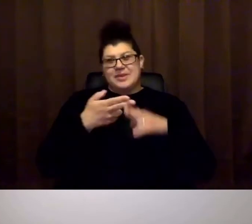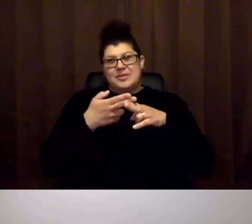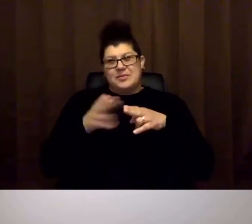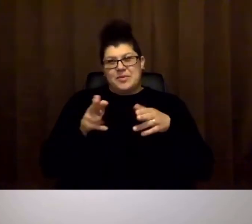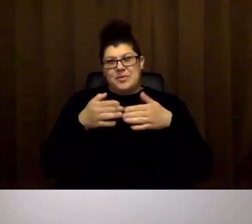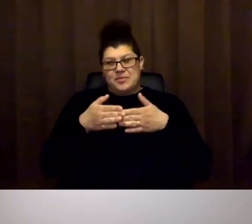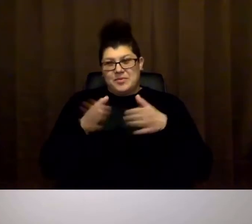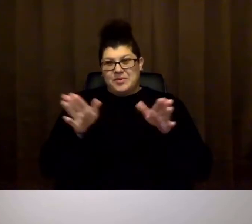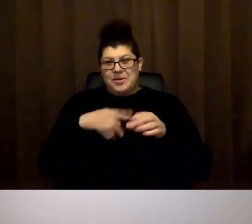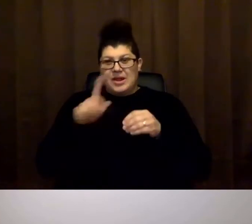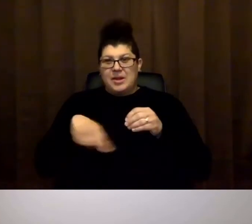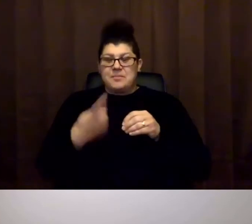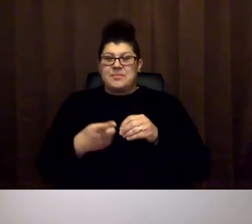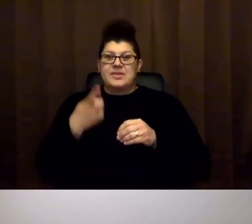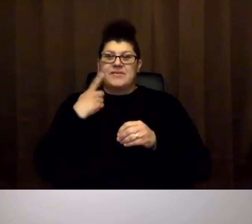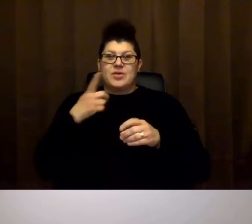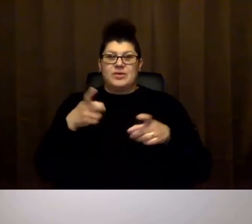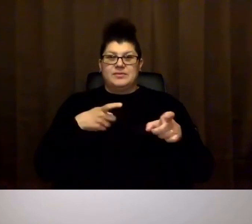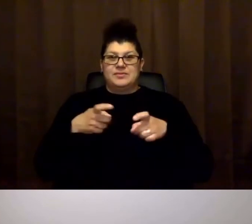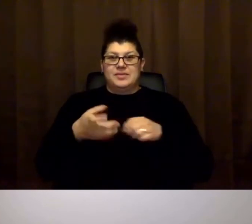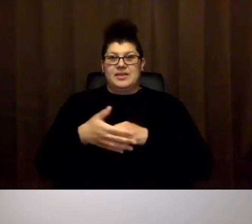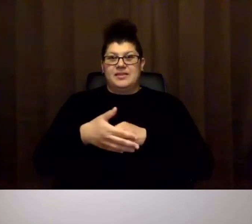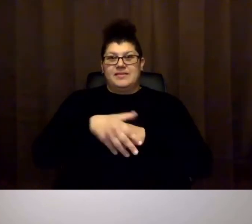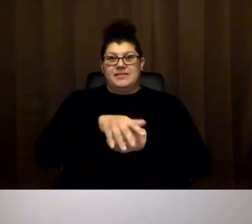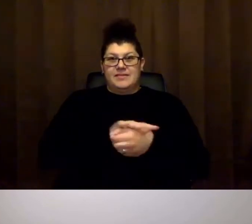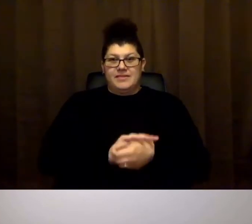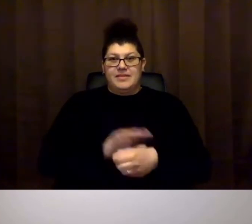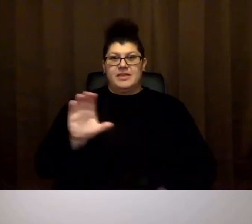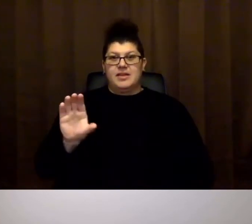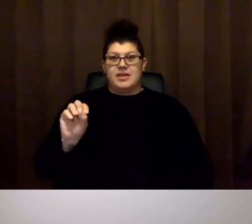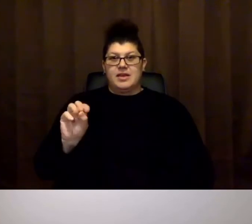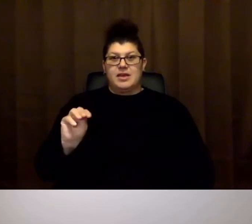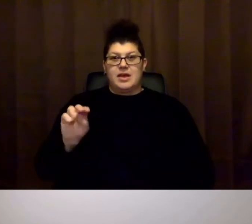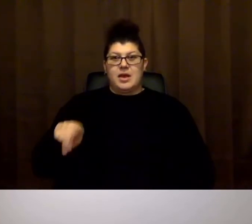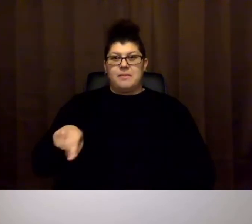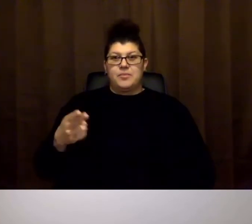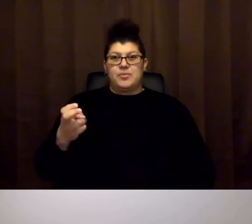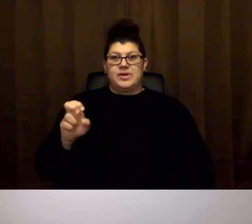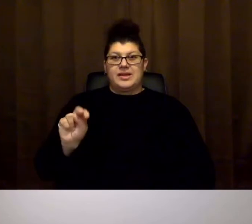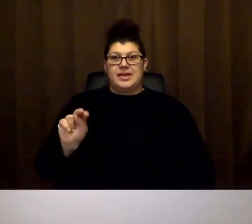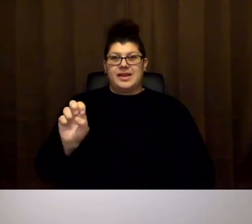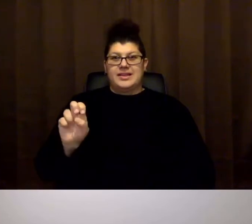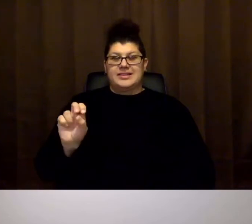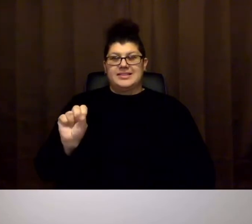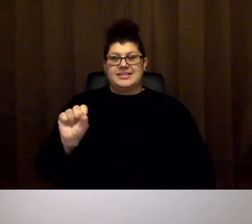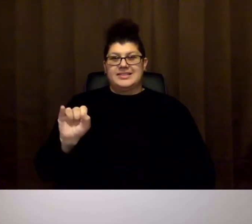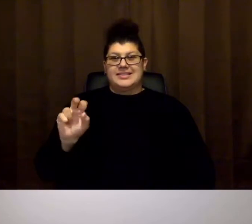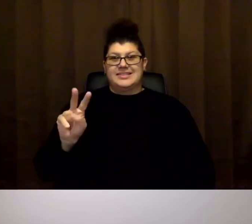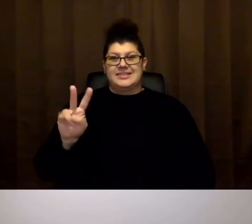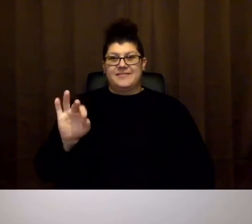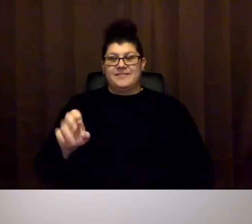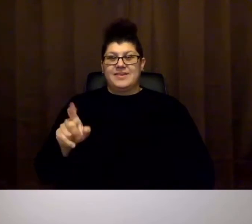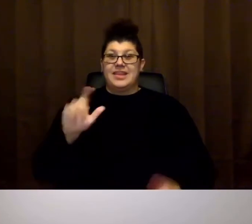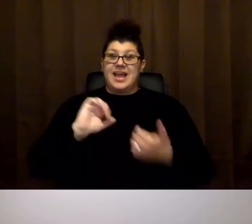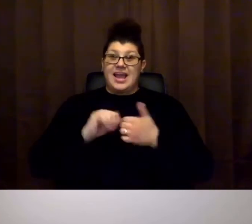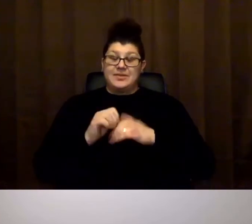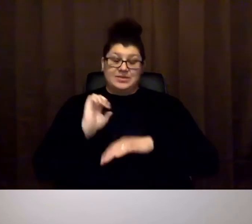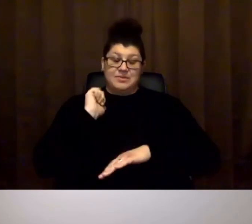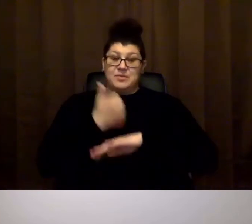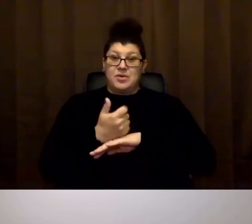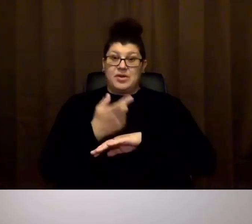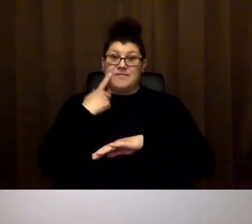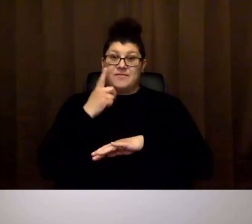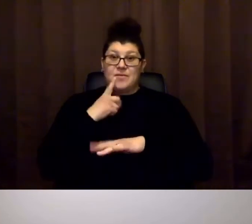the program for Comprehensive Assistance for Family Caregivers. This is a program that's designed to help support caregivers while the veterans